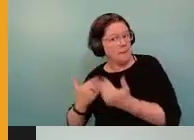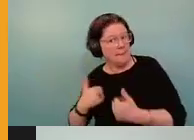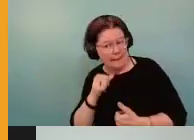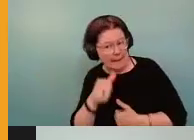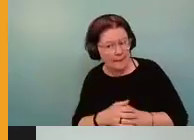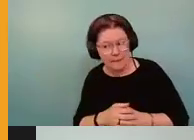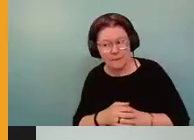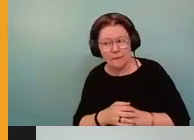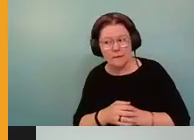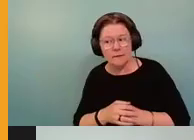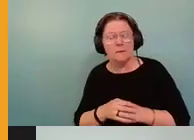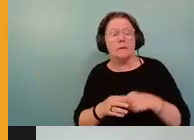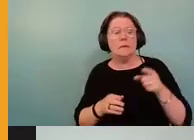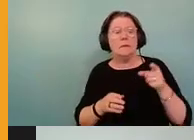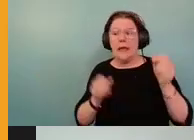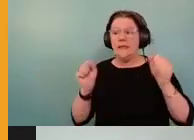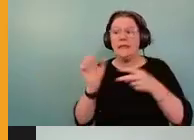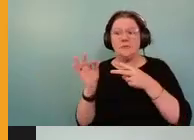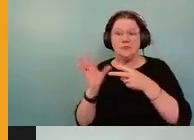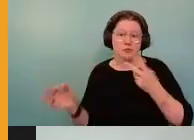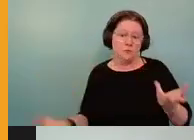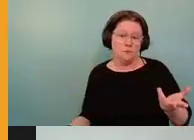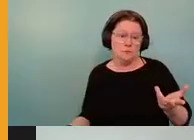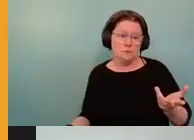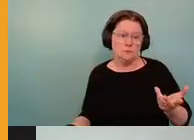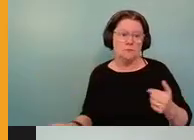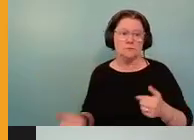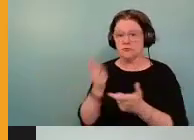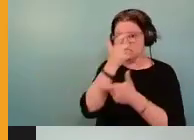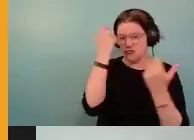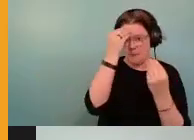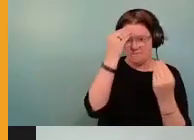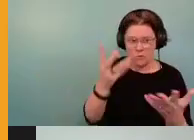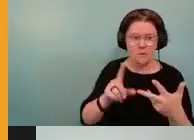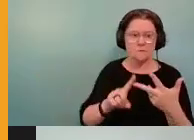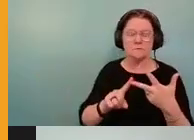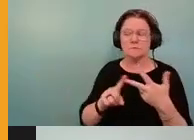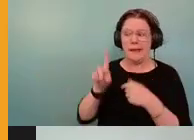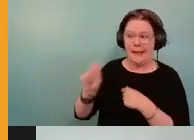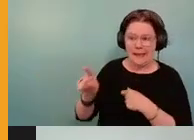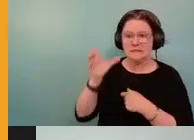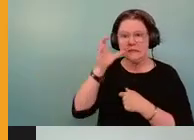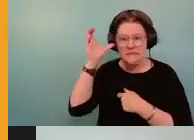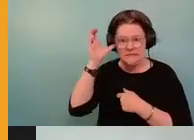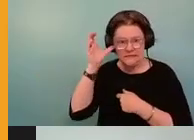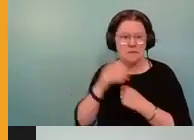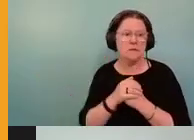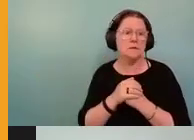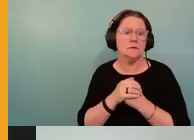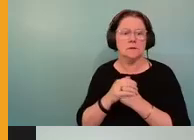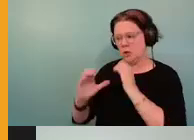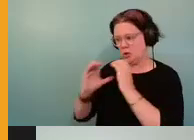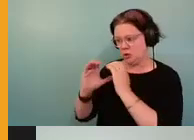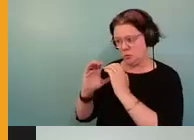doesn't mean that they can't make choices for themselves. So be trauma informed, ask and listen, communicate to